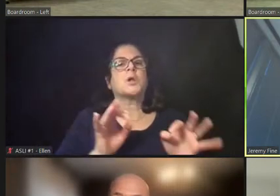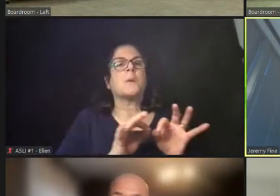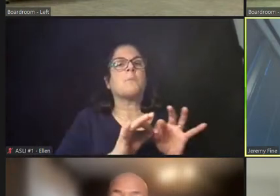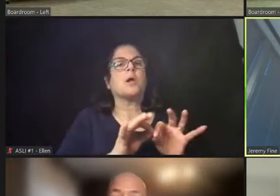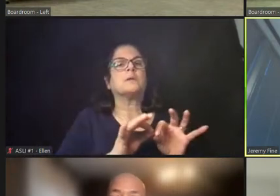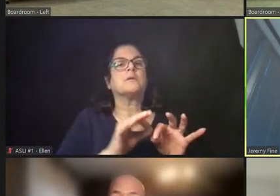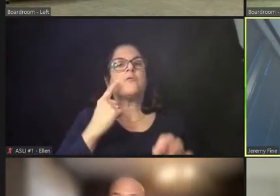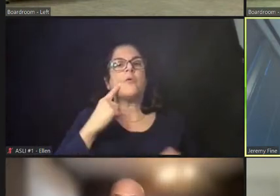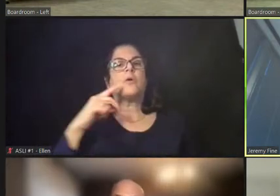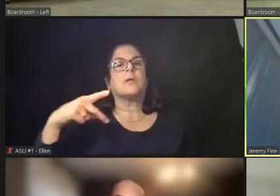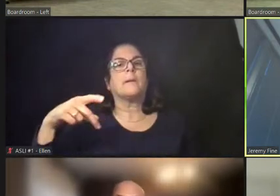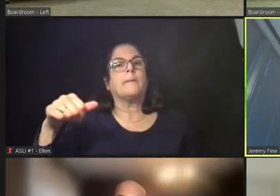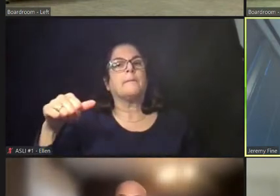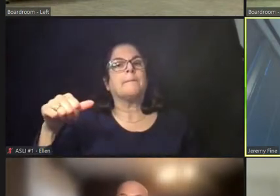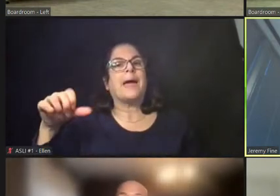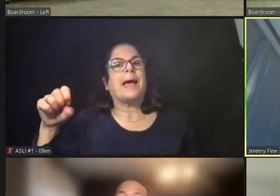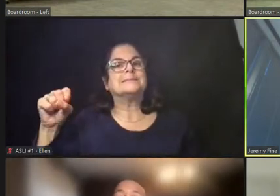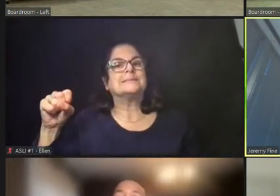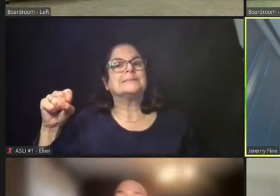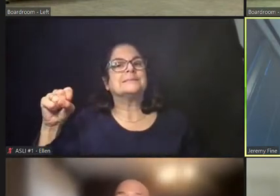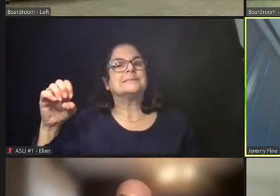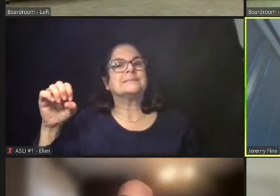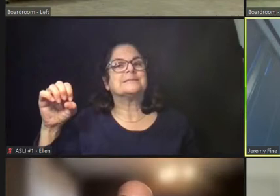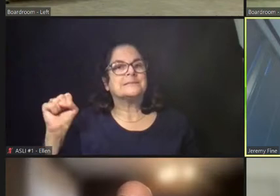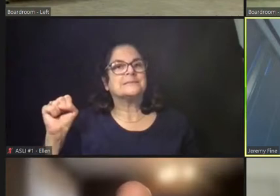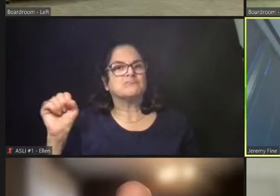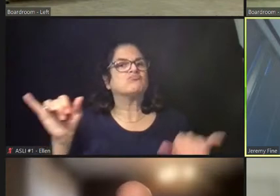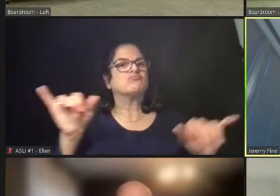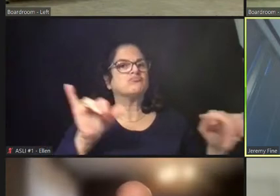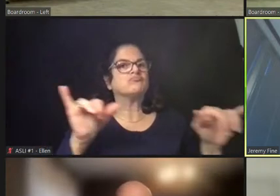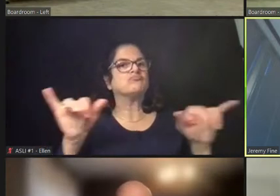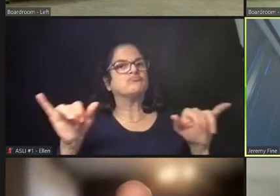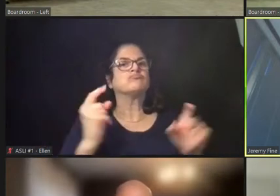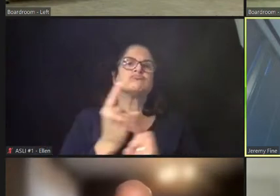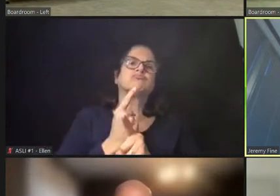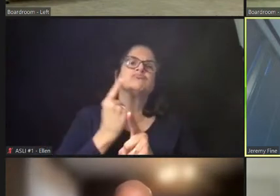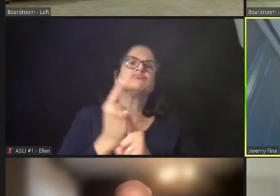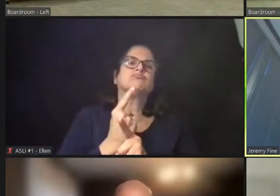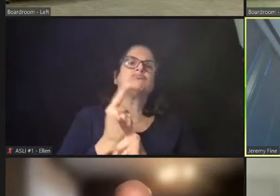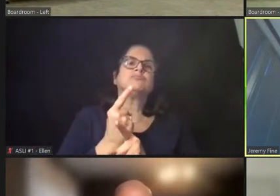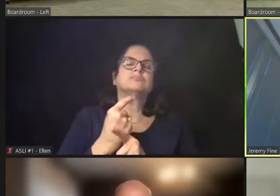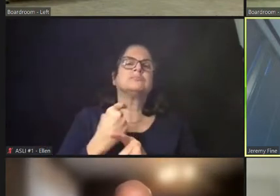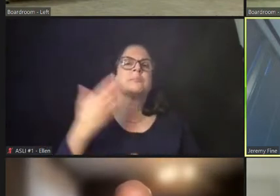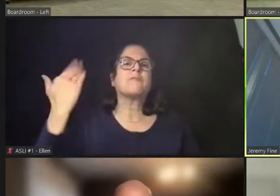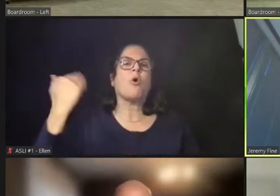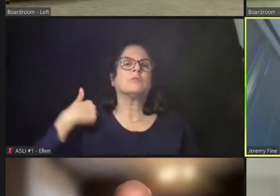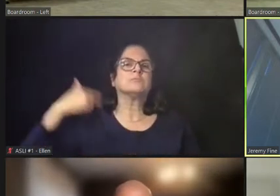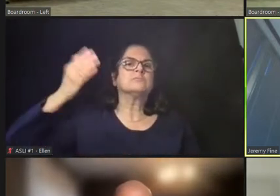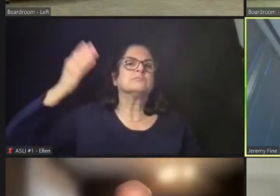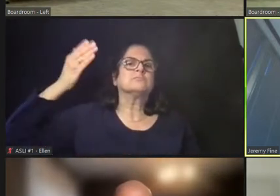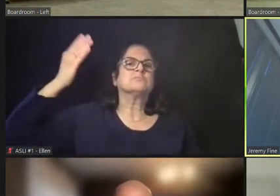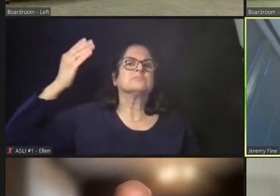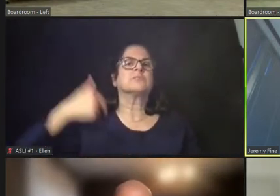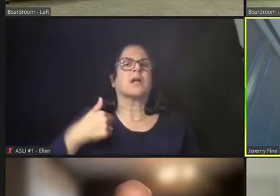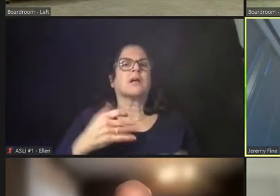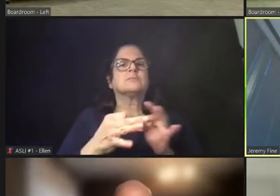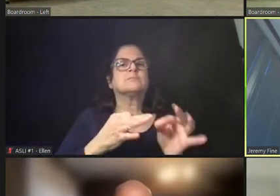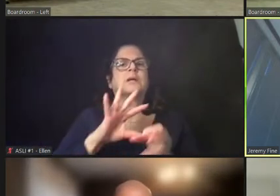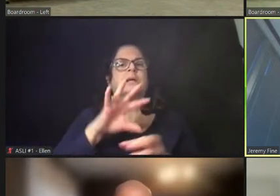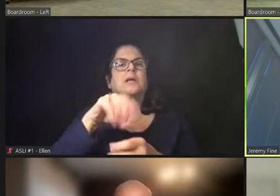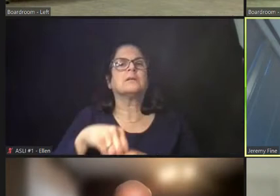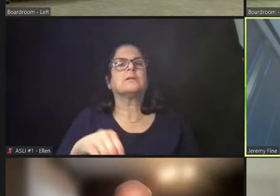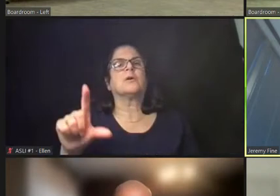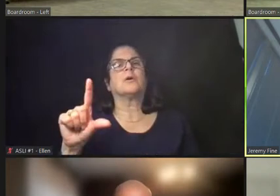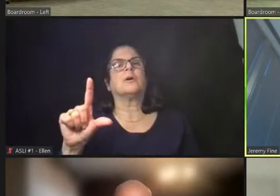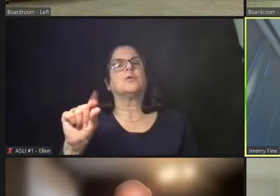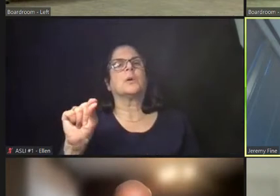passes are, you know, appropriate. And like I mentioned in the prepared remarks, as part of the 23 budget, you